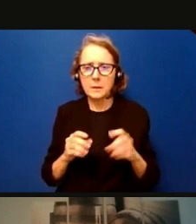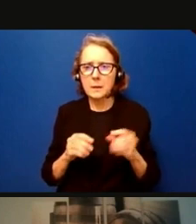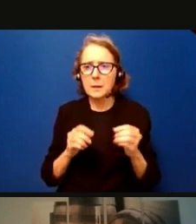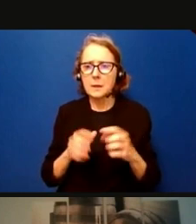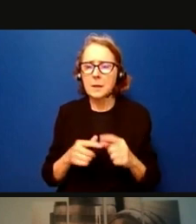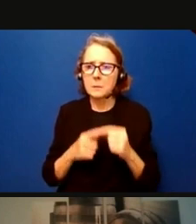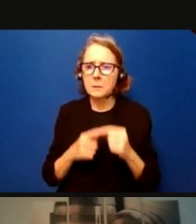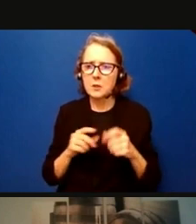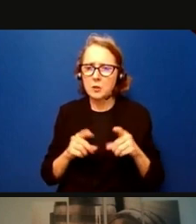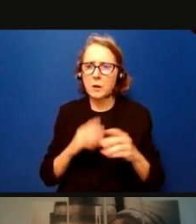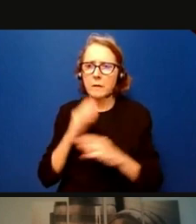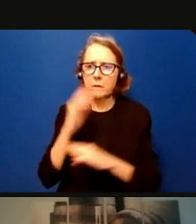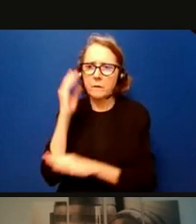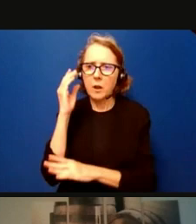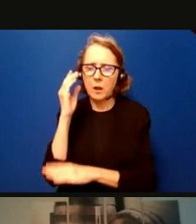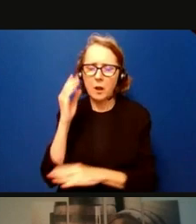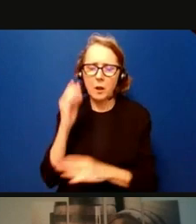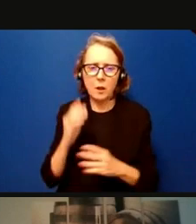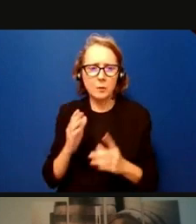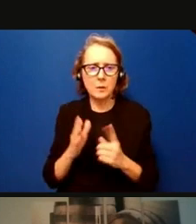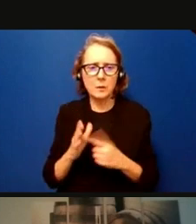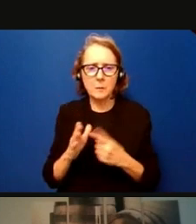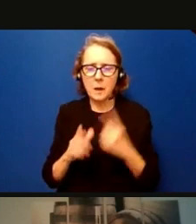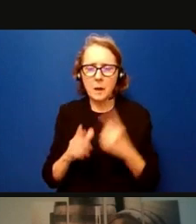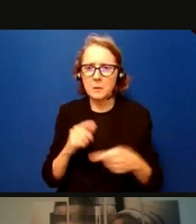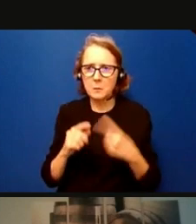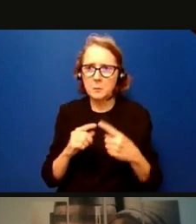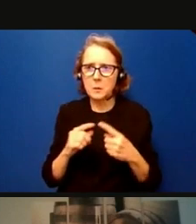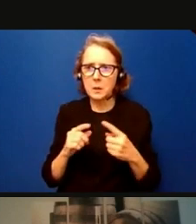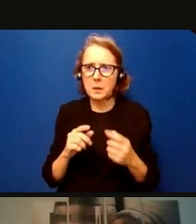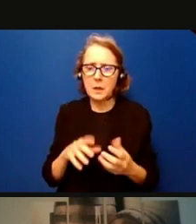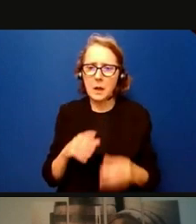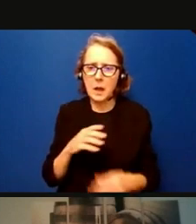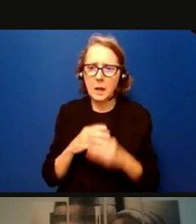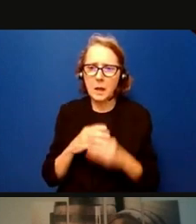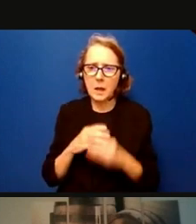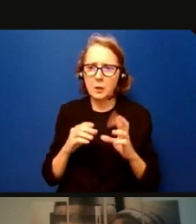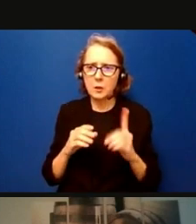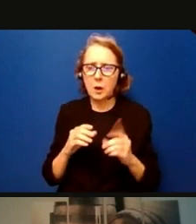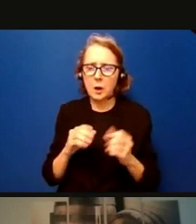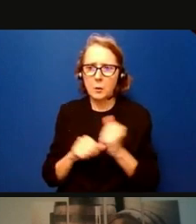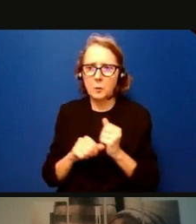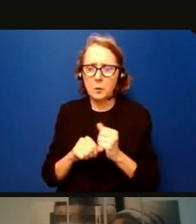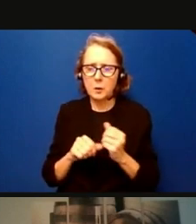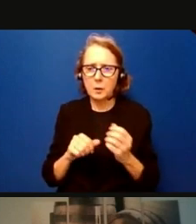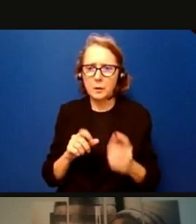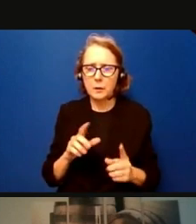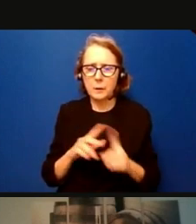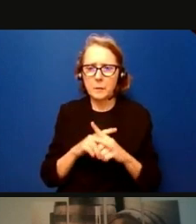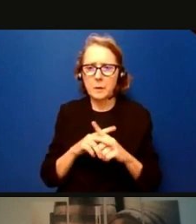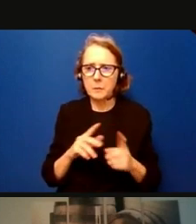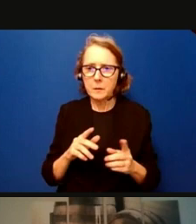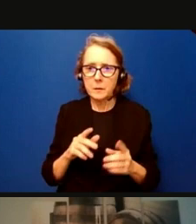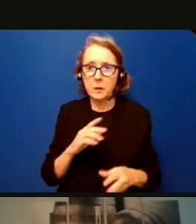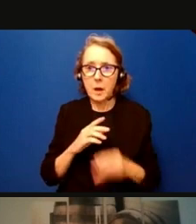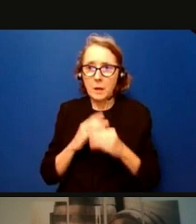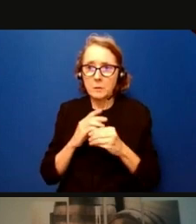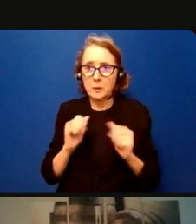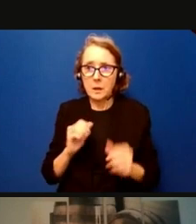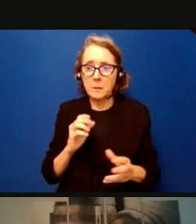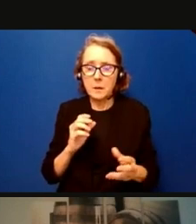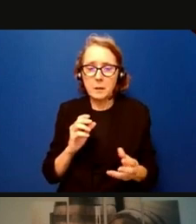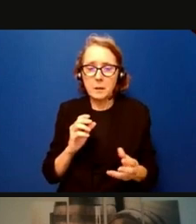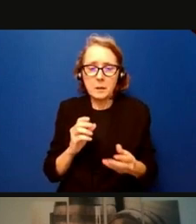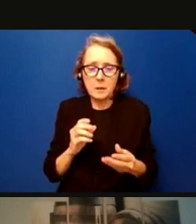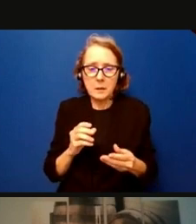maybe times when they're doing a lot of extra yard work. And so there are extra pieces that can be added to your service